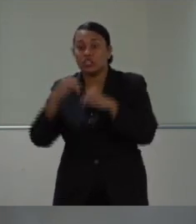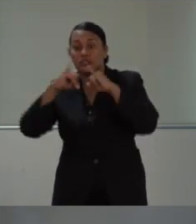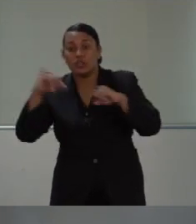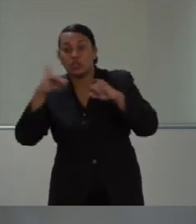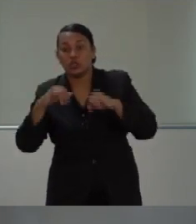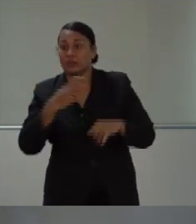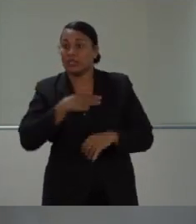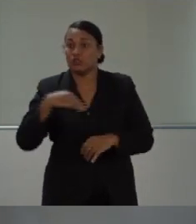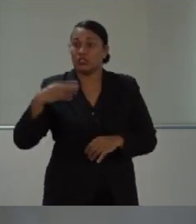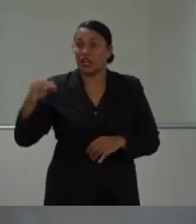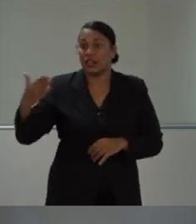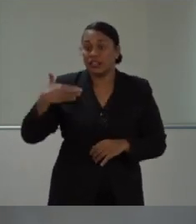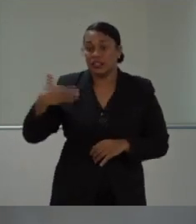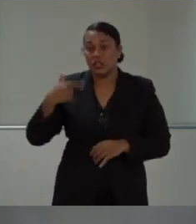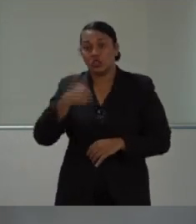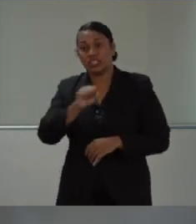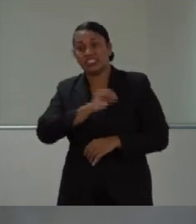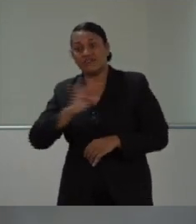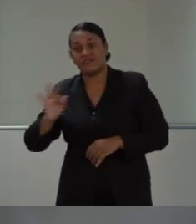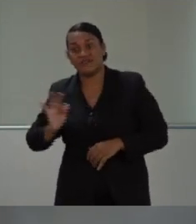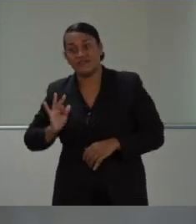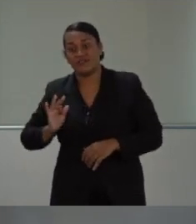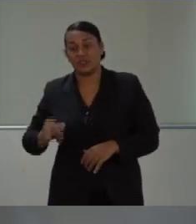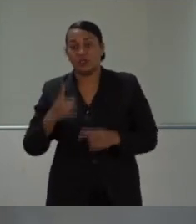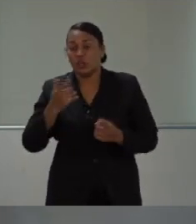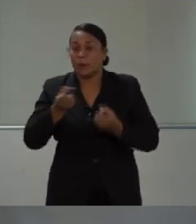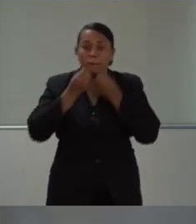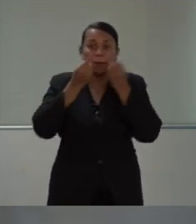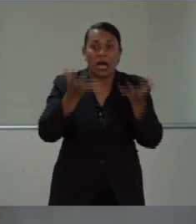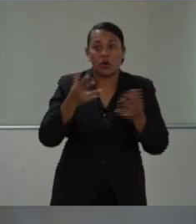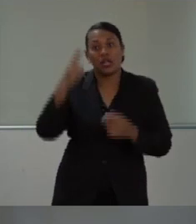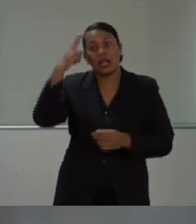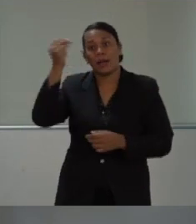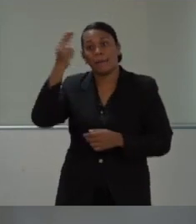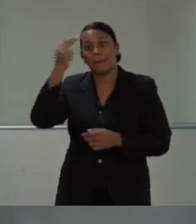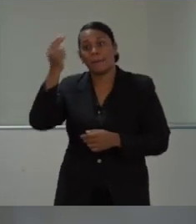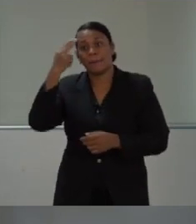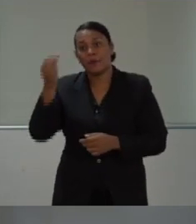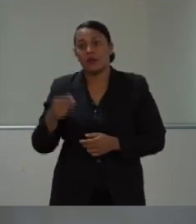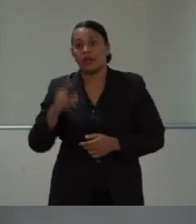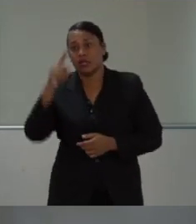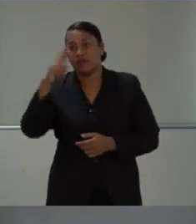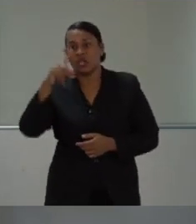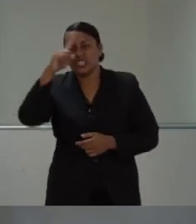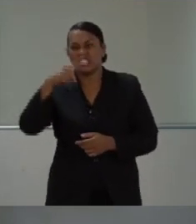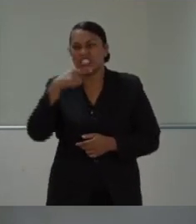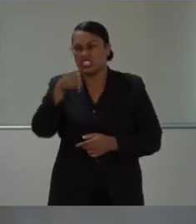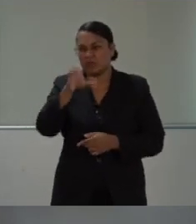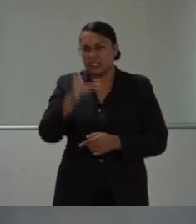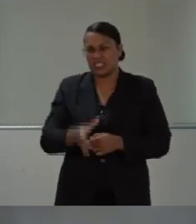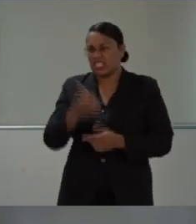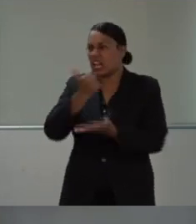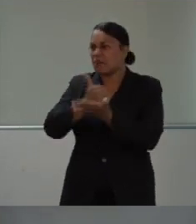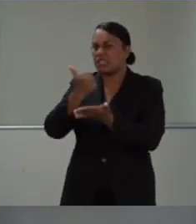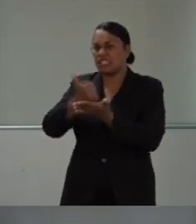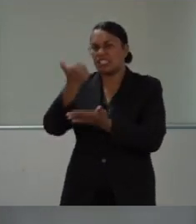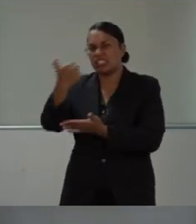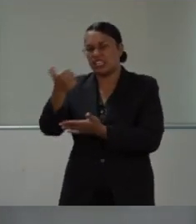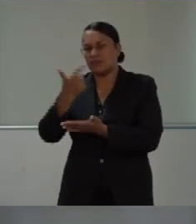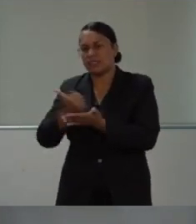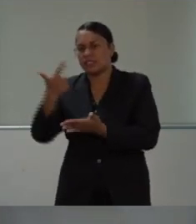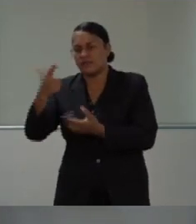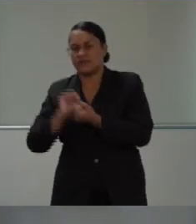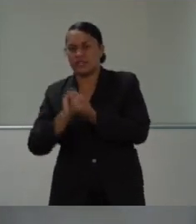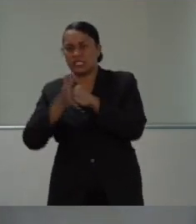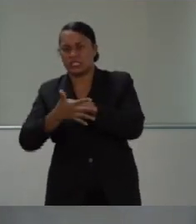Health in regards to the leaking of the names of patients 6 and 7? Yes, we are getting towards the end of